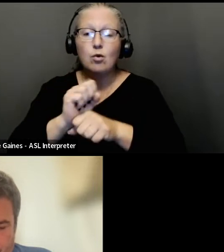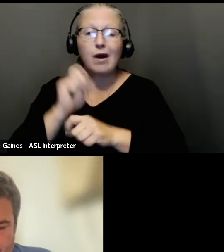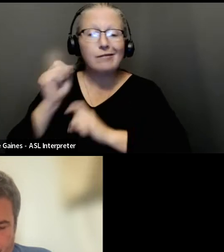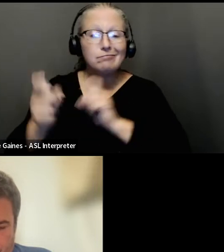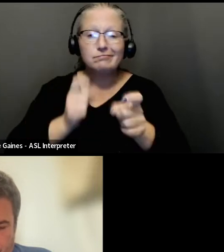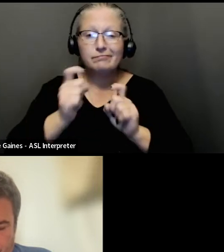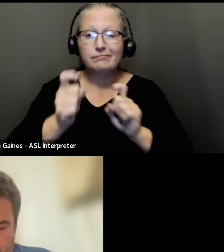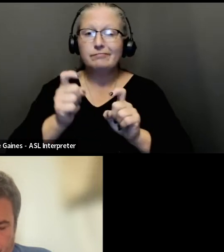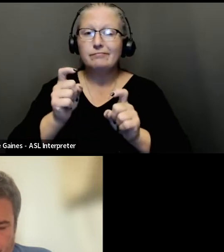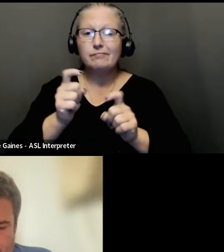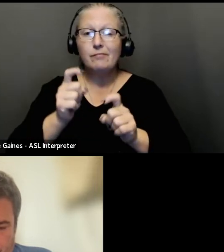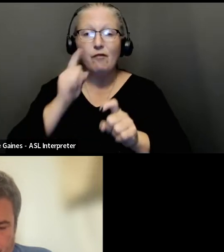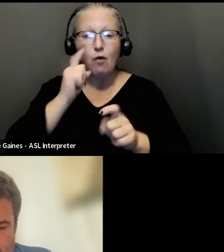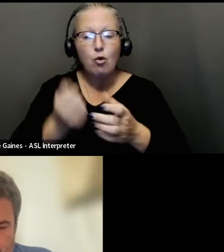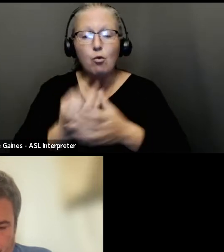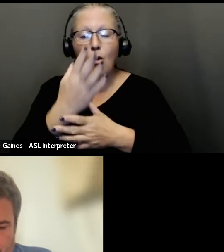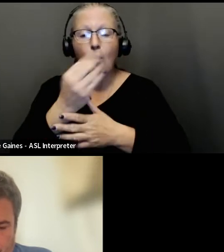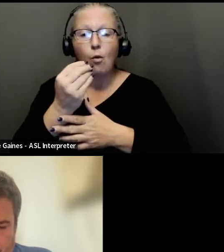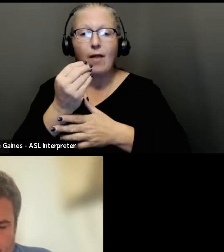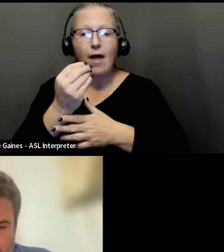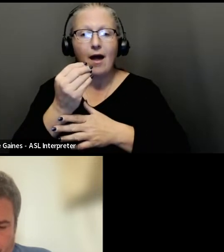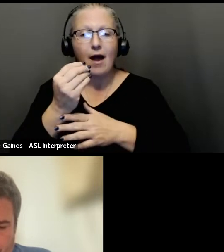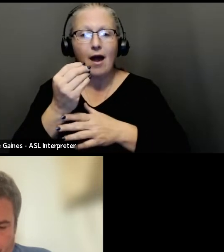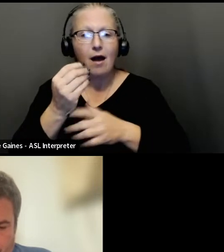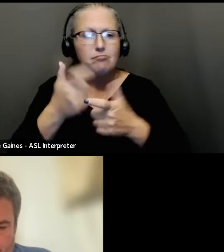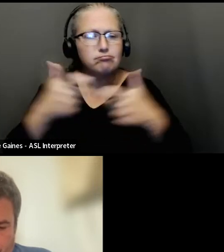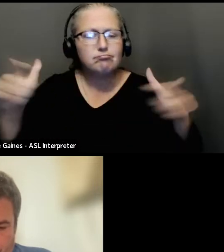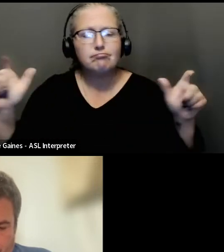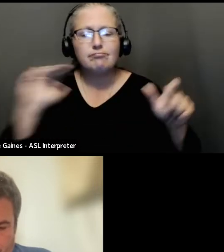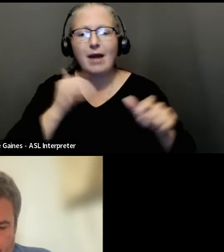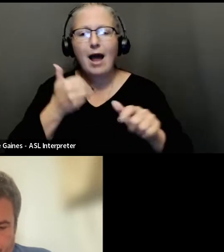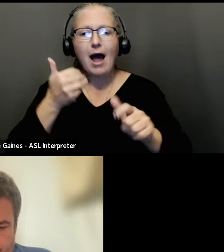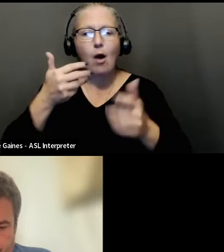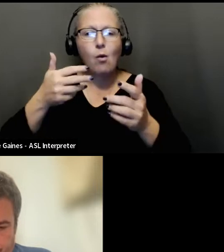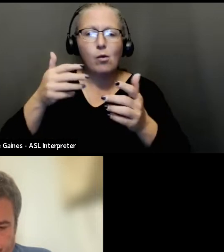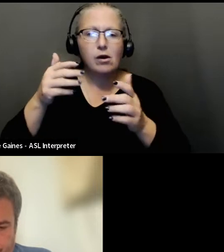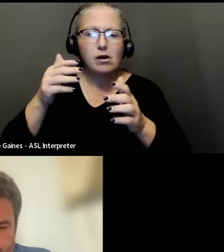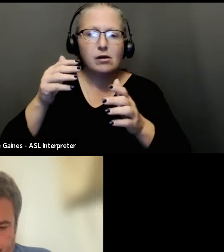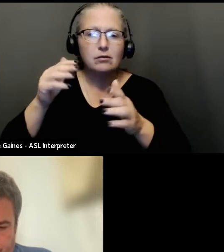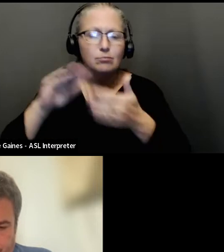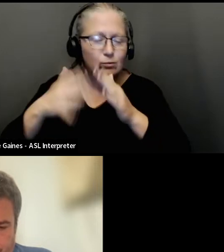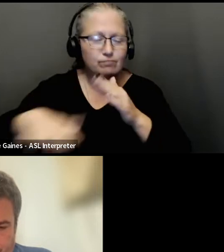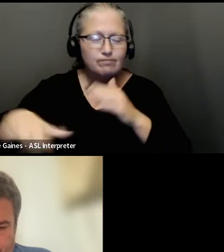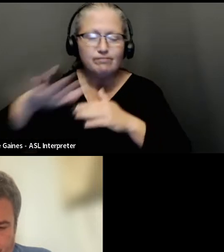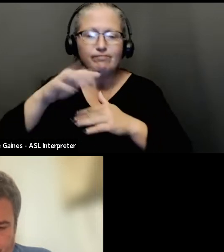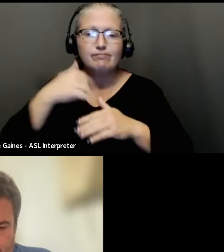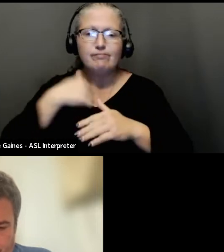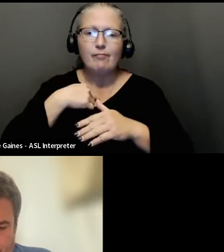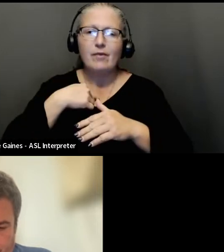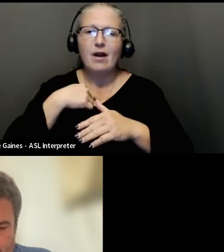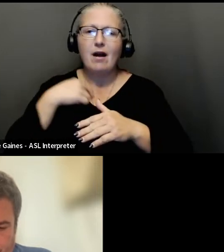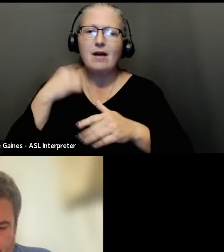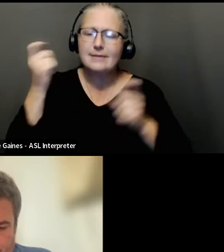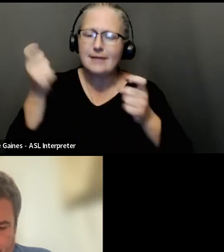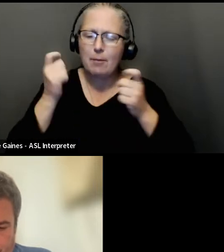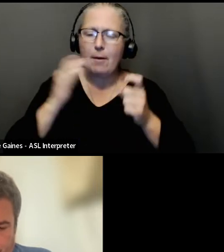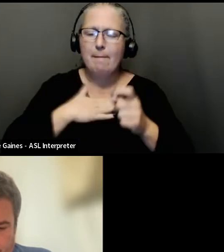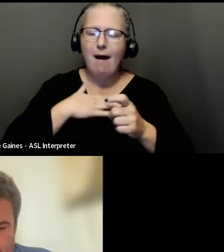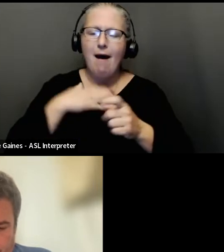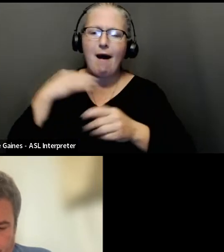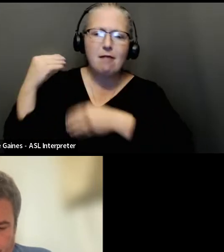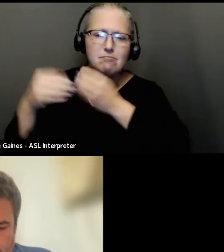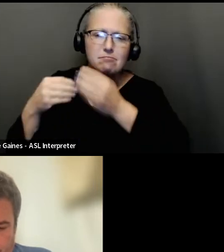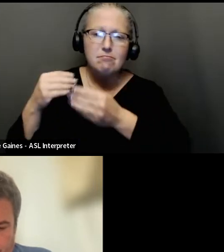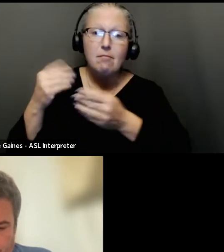significantly to the growth and enrichment of our society. I have sought to embrace and celebrate my heritage by actively